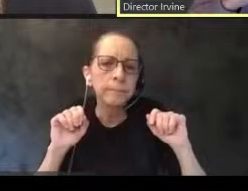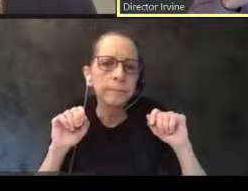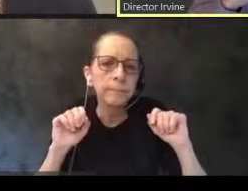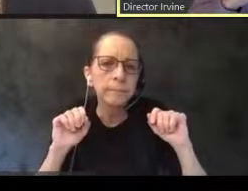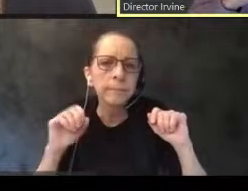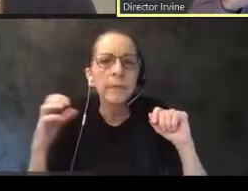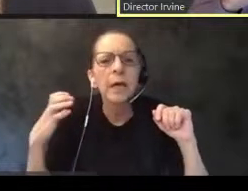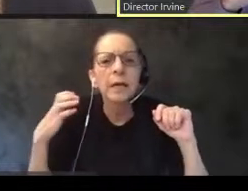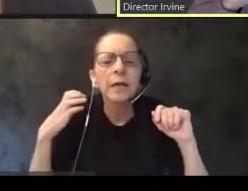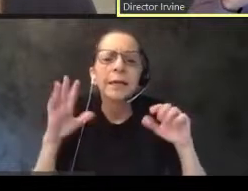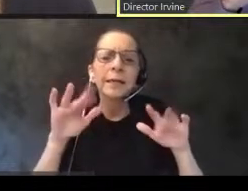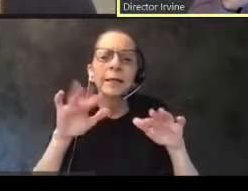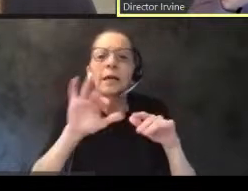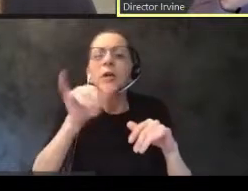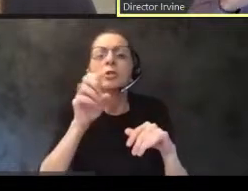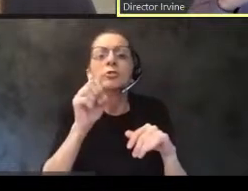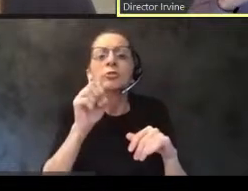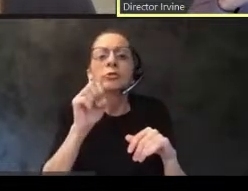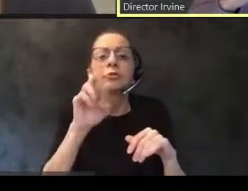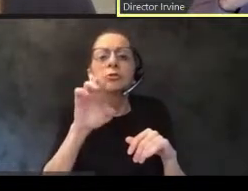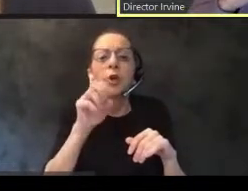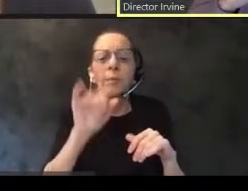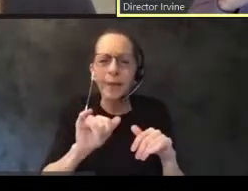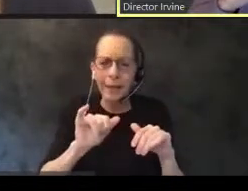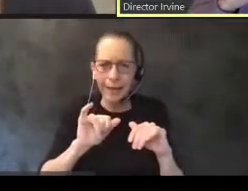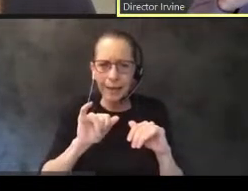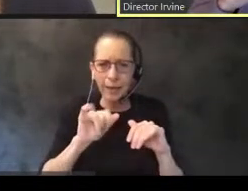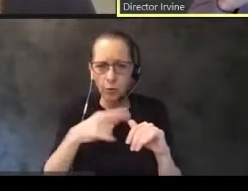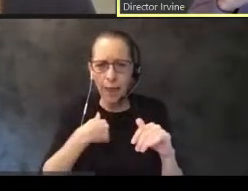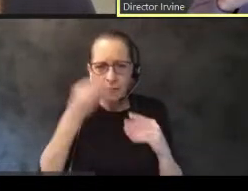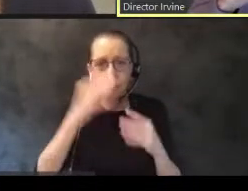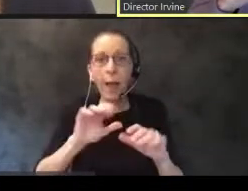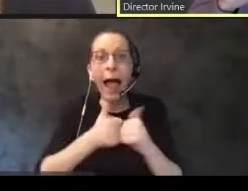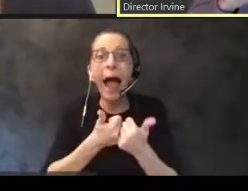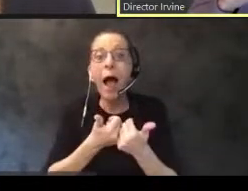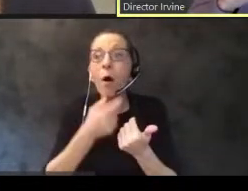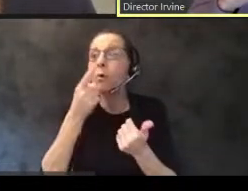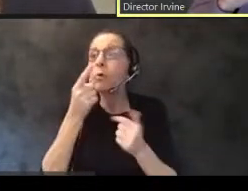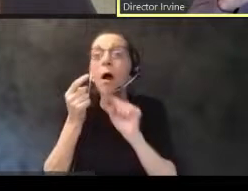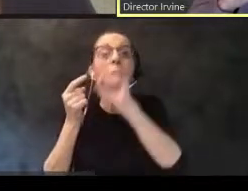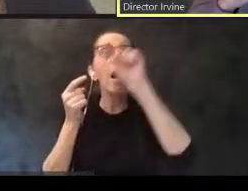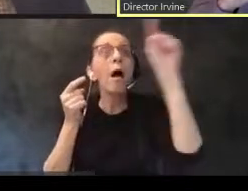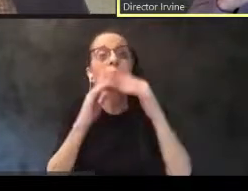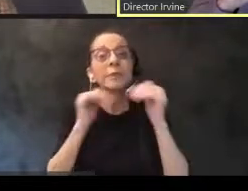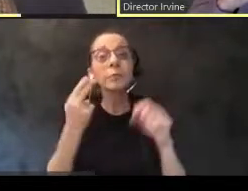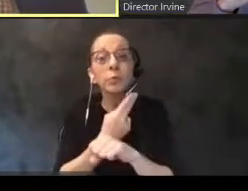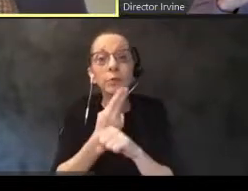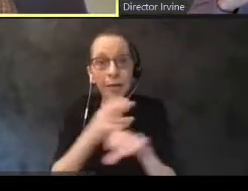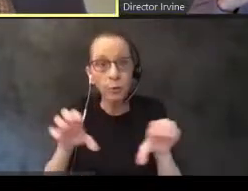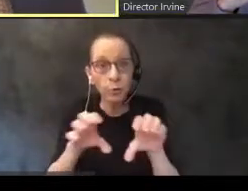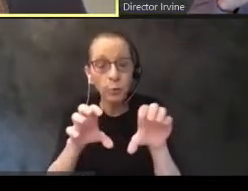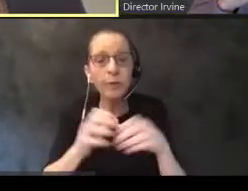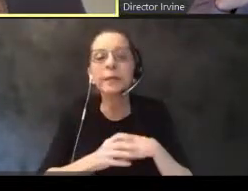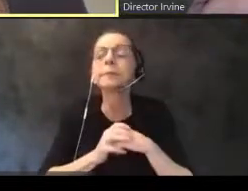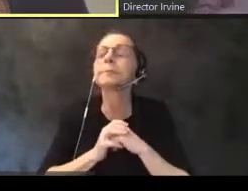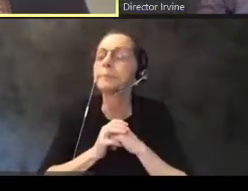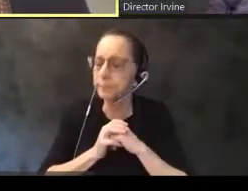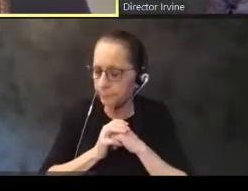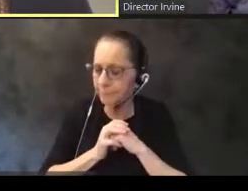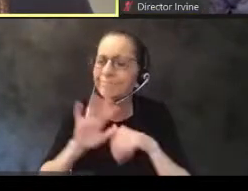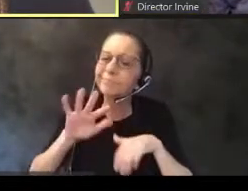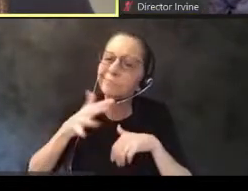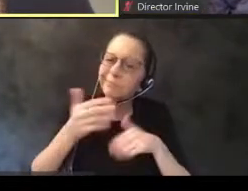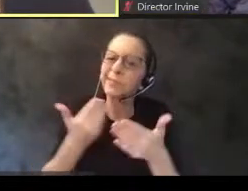Jeremy, do you have information about how this is performing in other systems that have rolled out a similar system? It's relatively